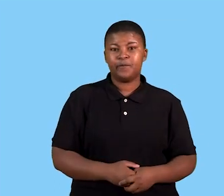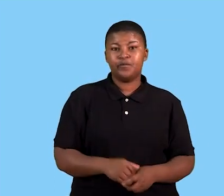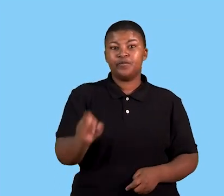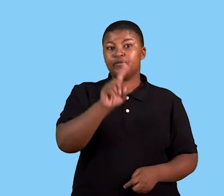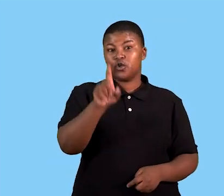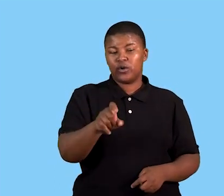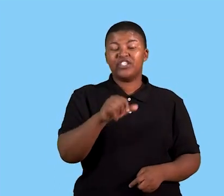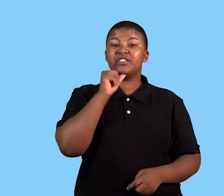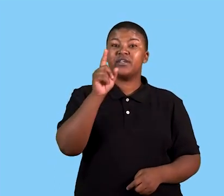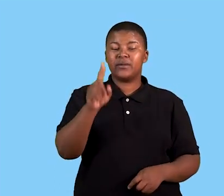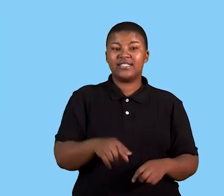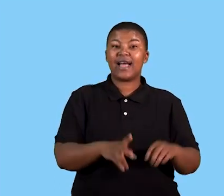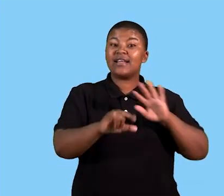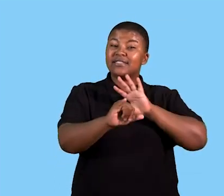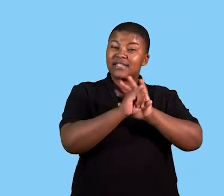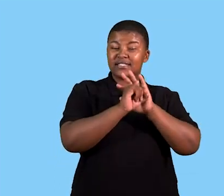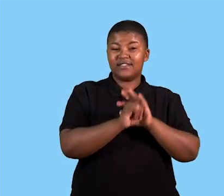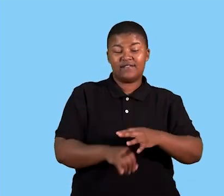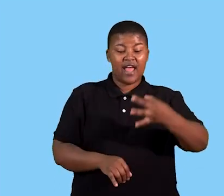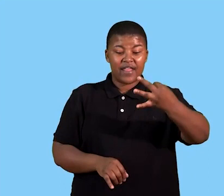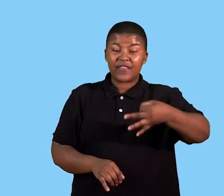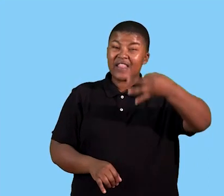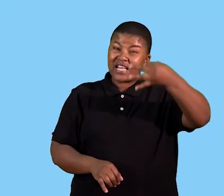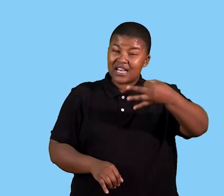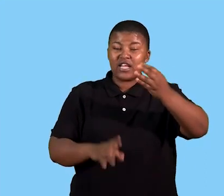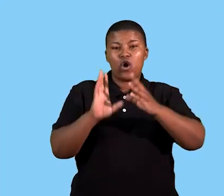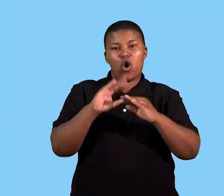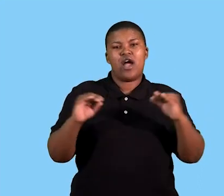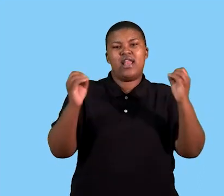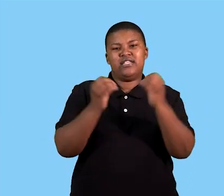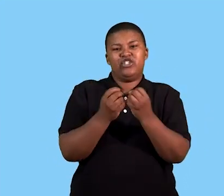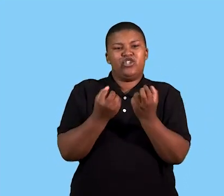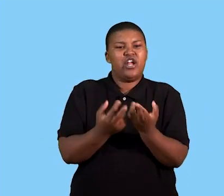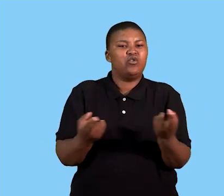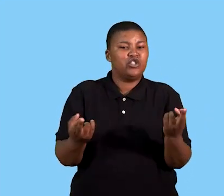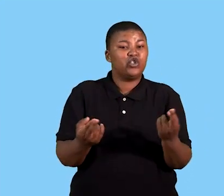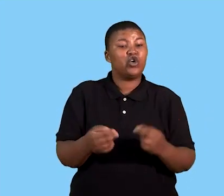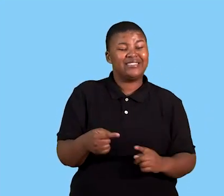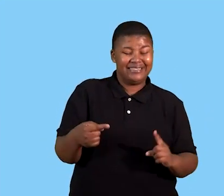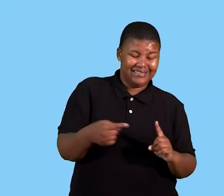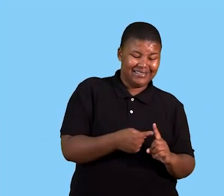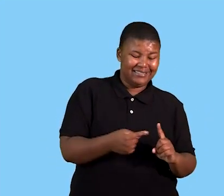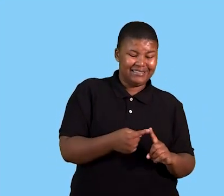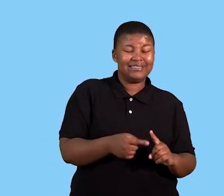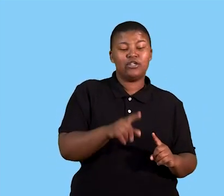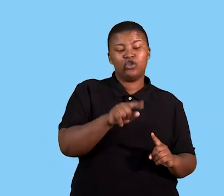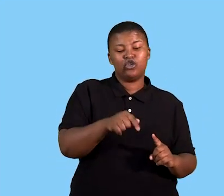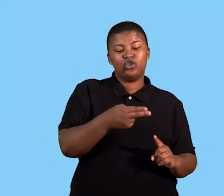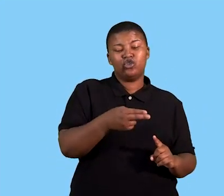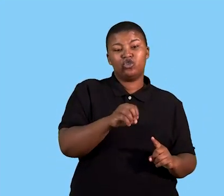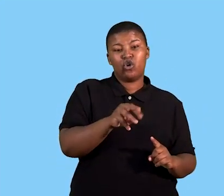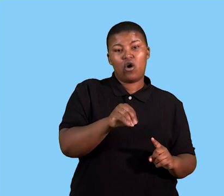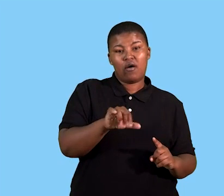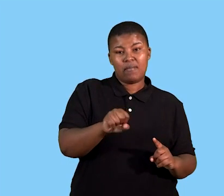question, identify 3 organizational resources, not structural